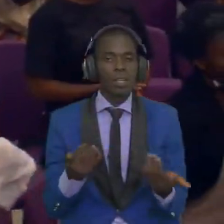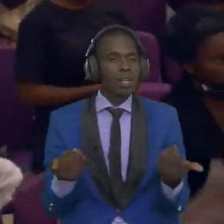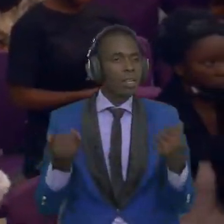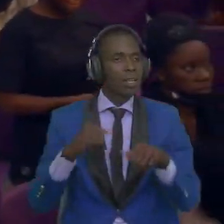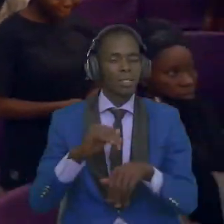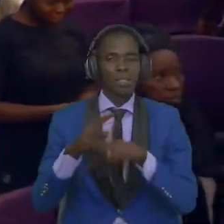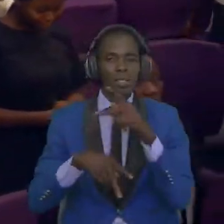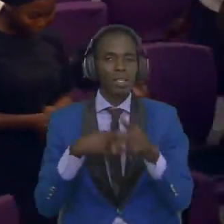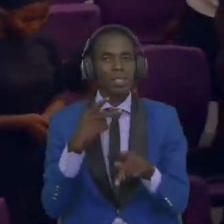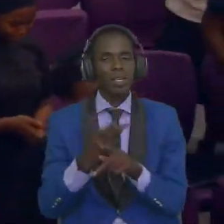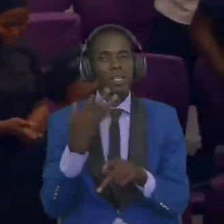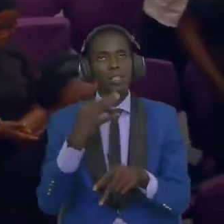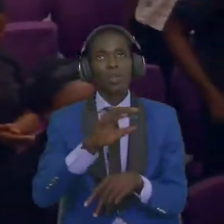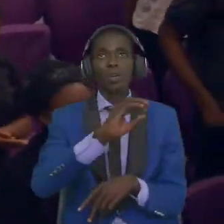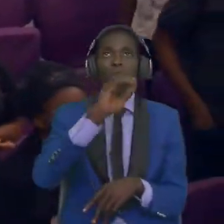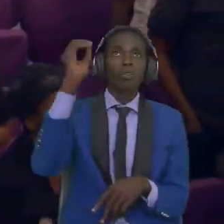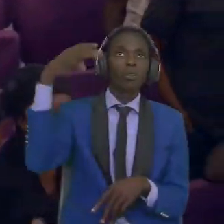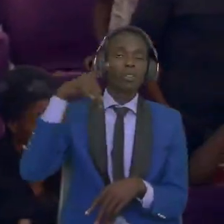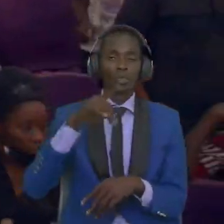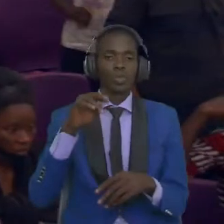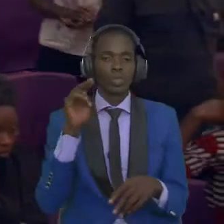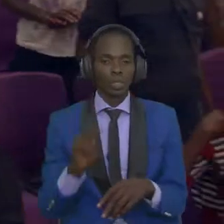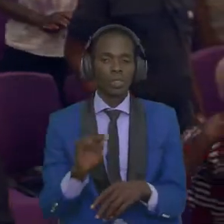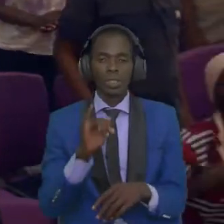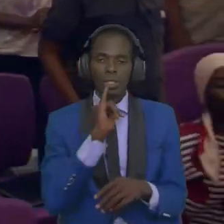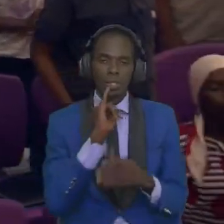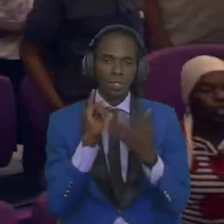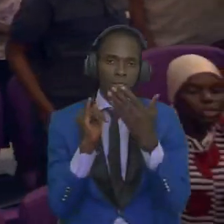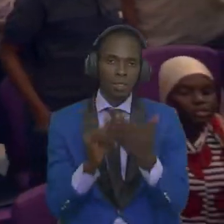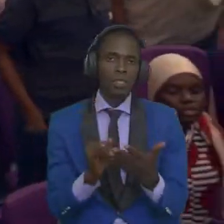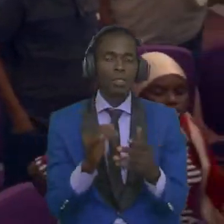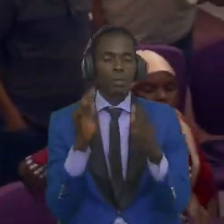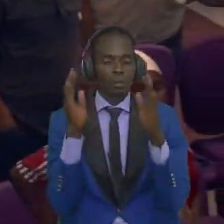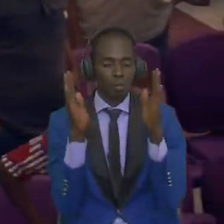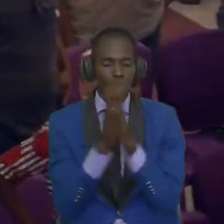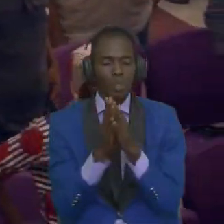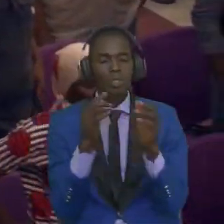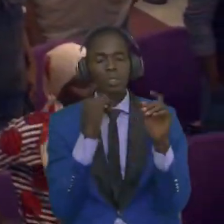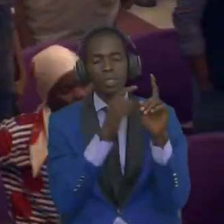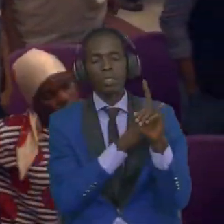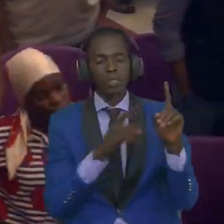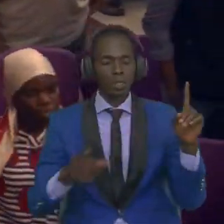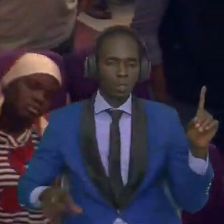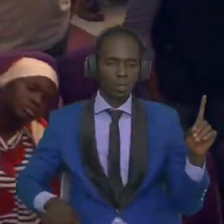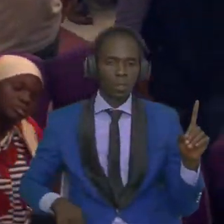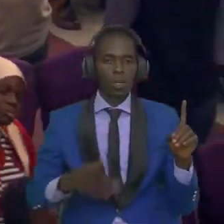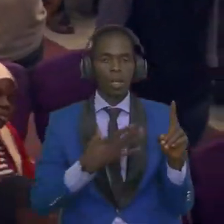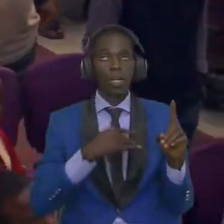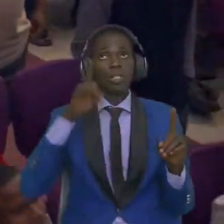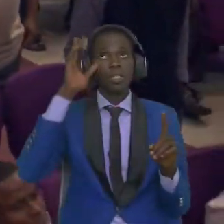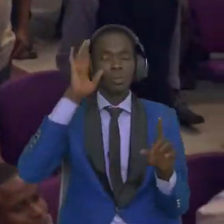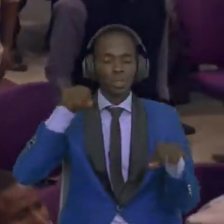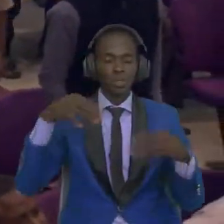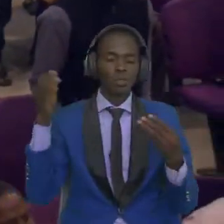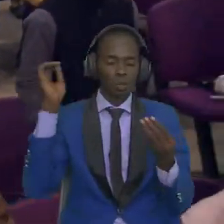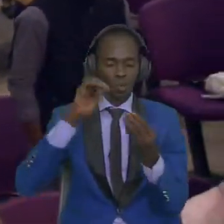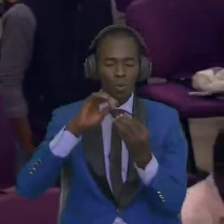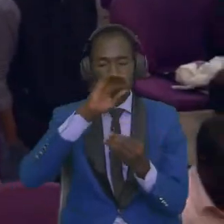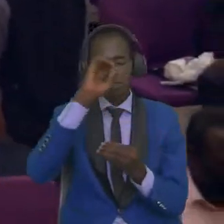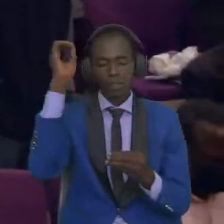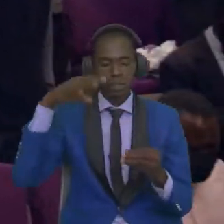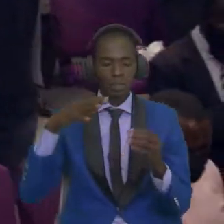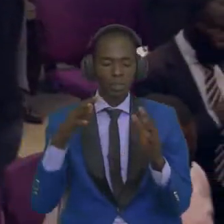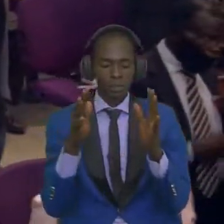of grace you need is available. Open your mouth, call on the name of the Lord. It will give you more grace.